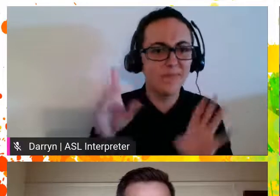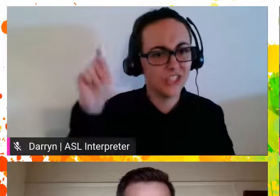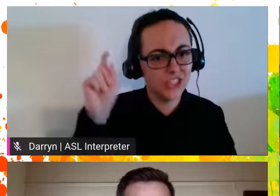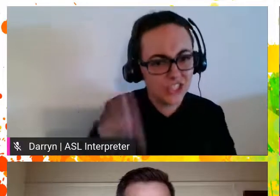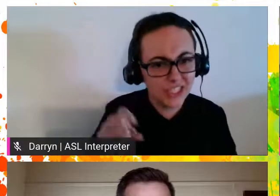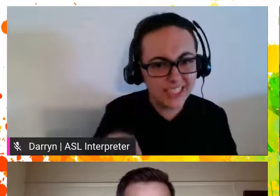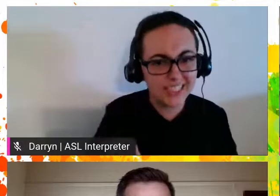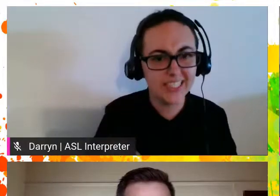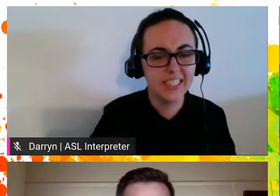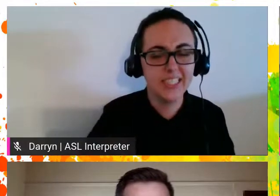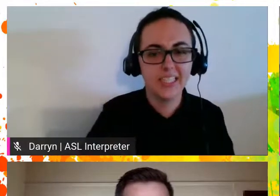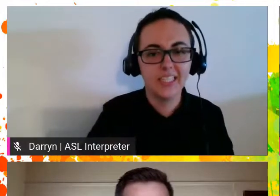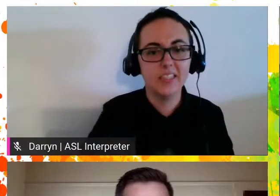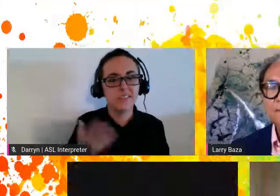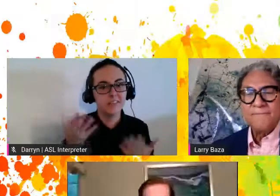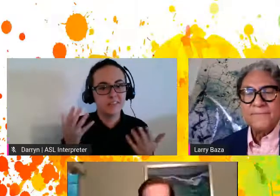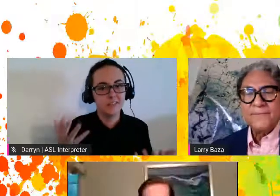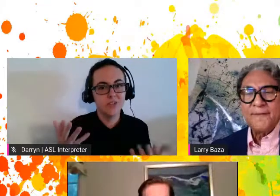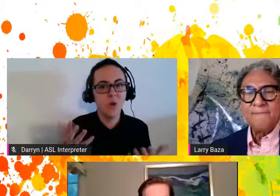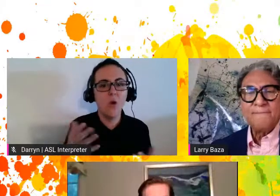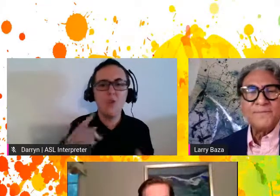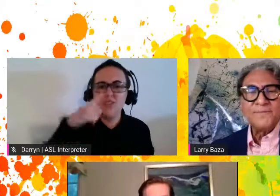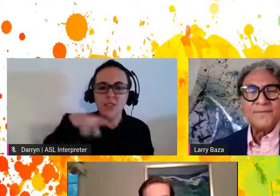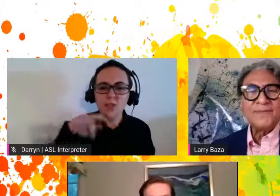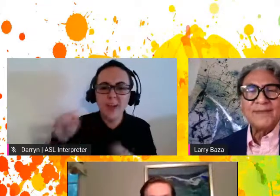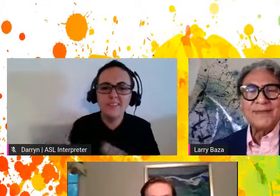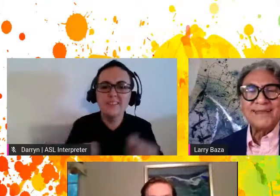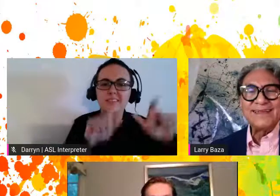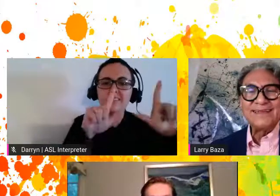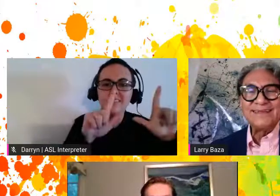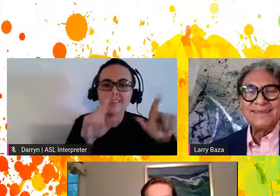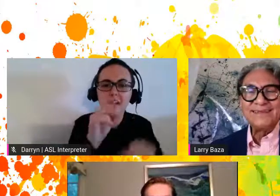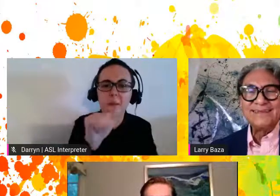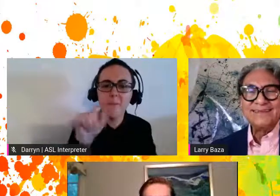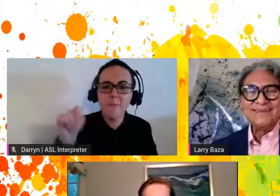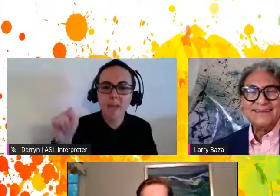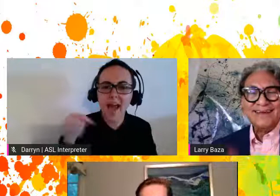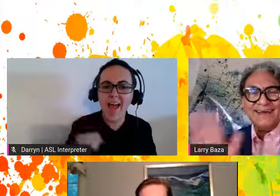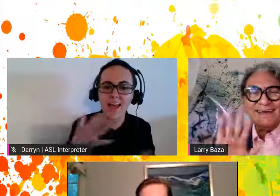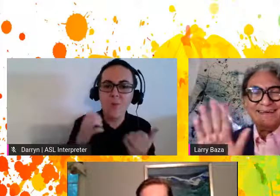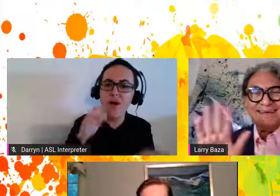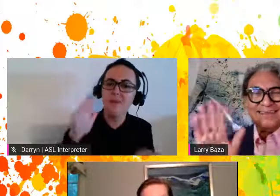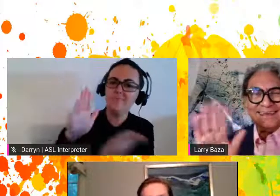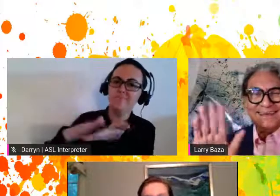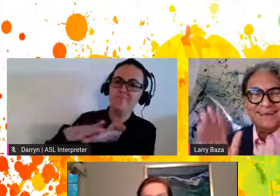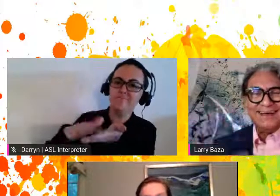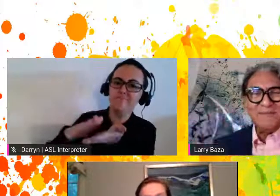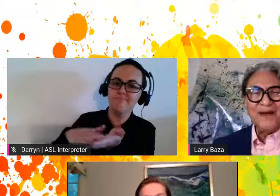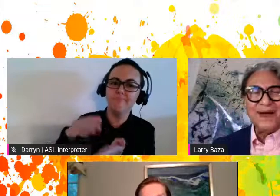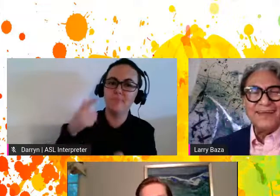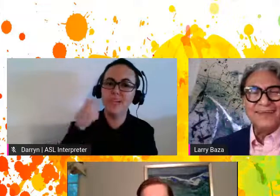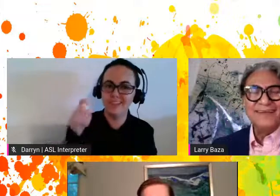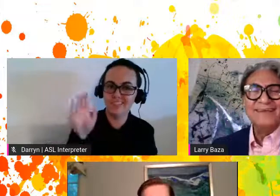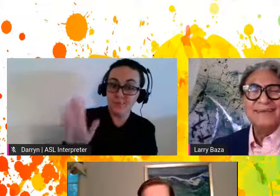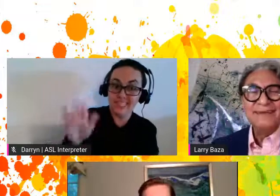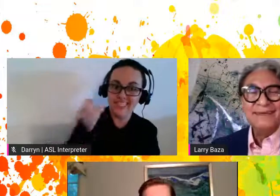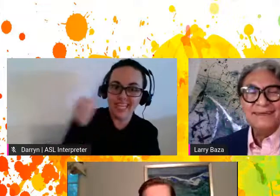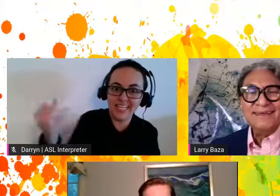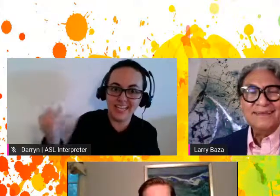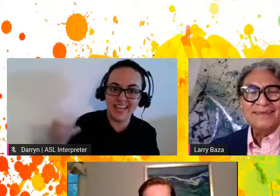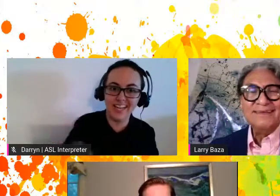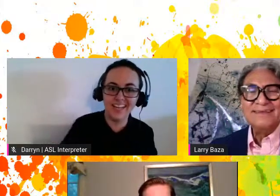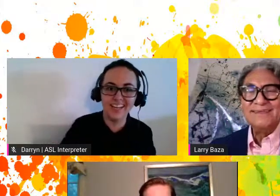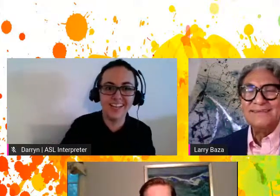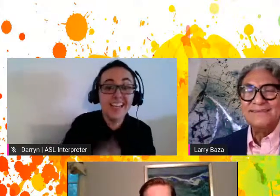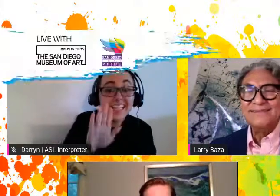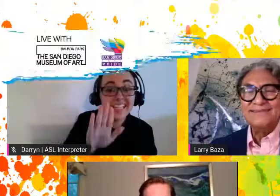if you can, bring Matt up. I wanted to make sure that he was acknowledged for sort of kicking this whole thing off. Hi, Matt. Hi, Matt. Your baby's